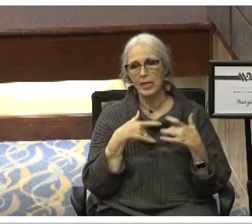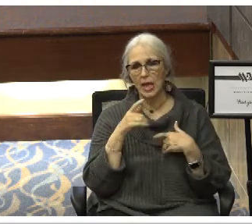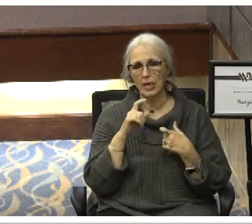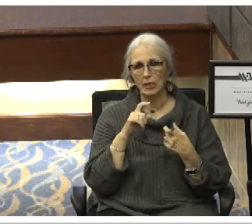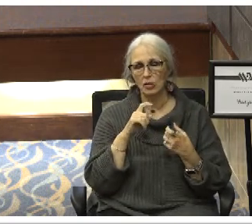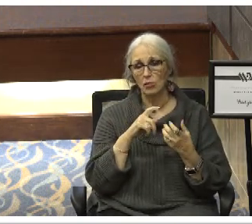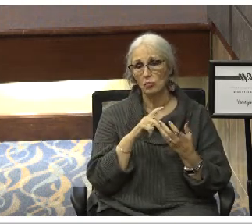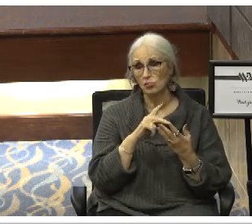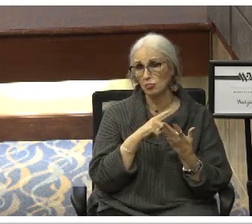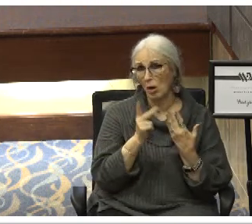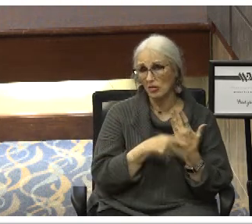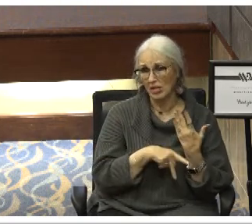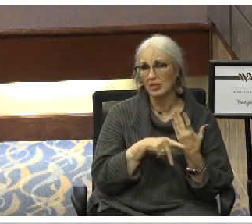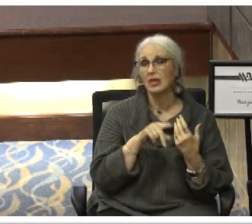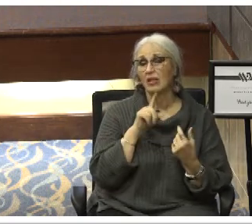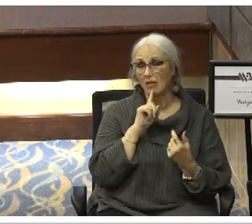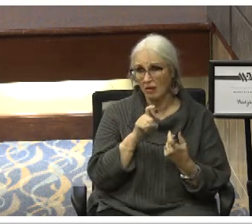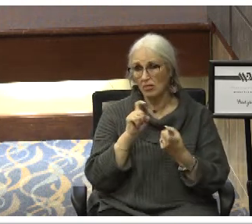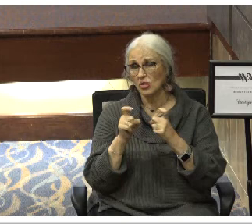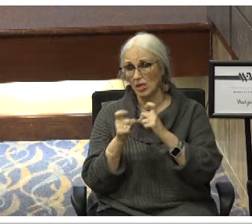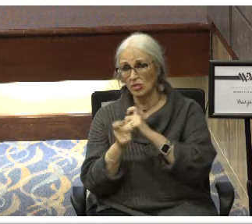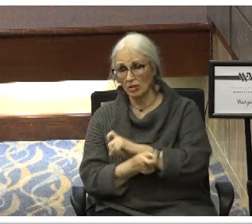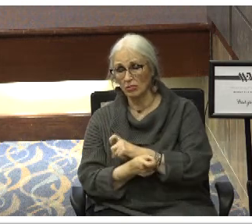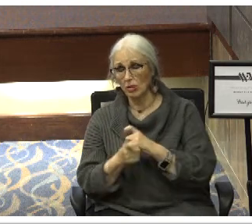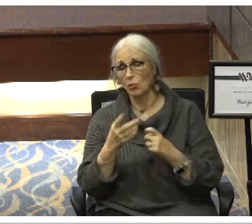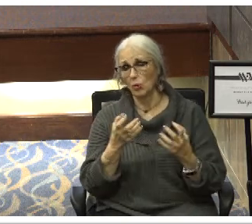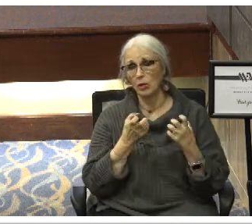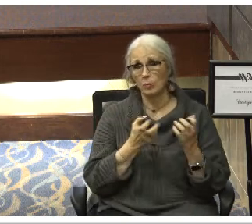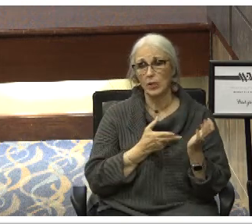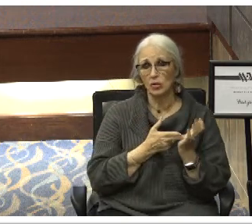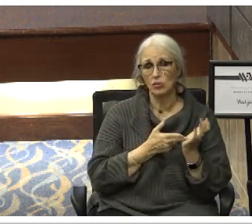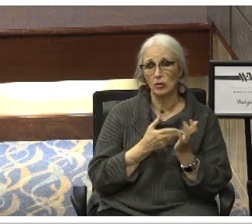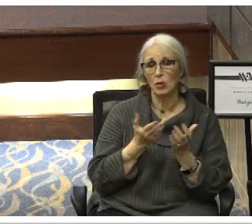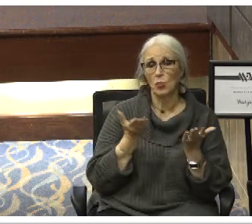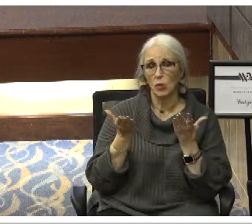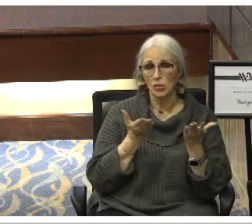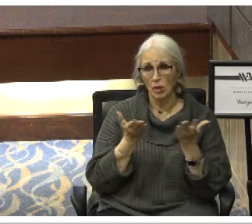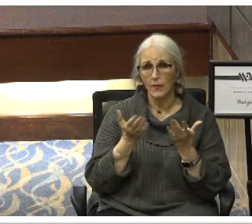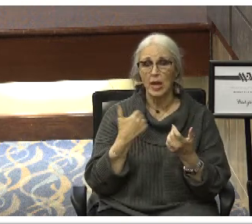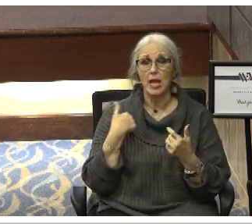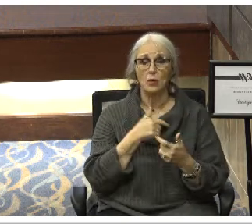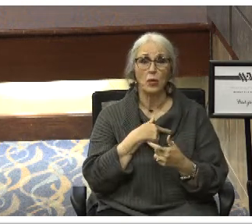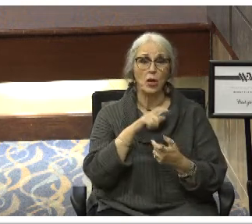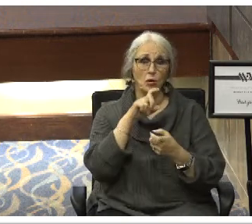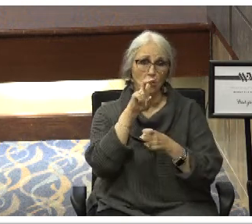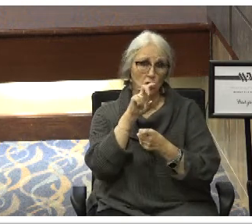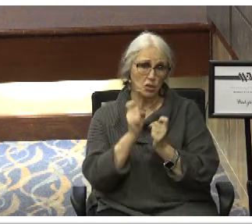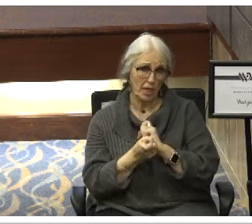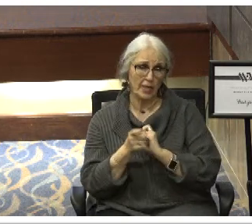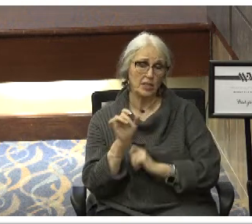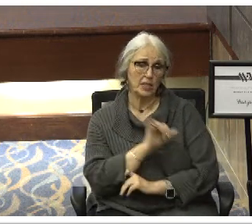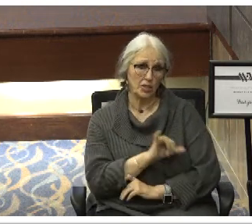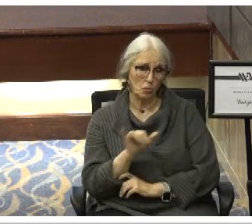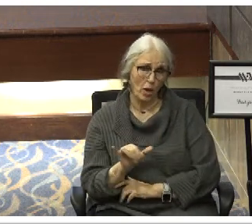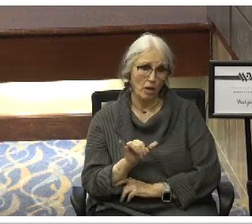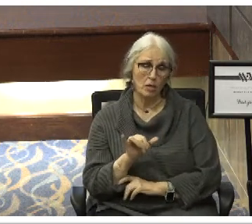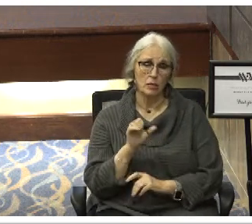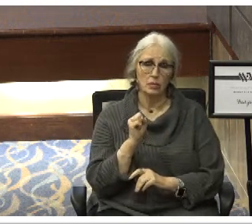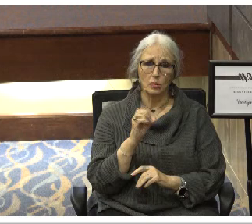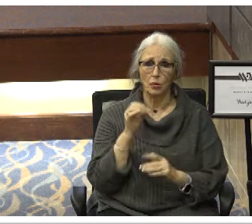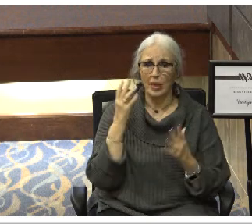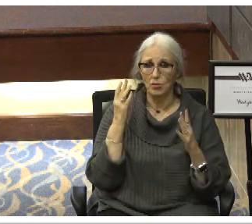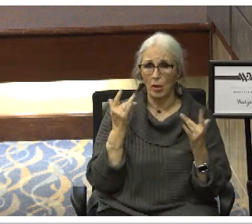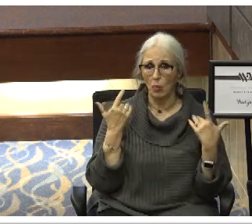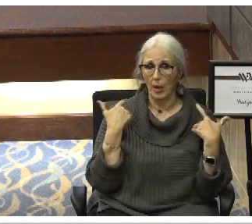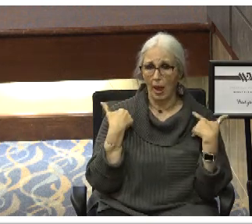So we need to make sure that the transit network serving them is adapting as well. And so that's really the whole point of this effort.